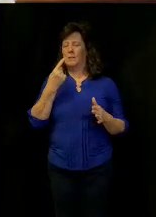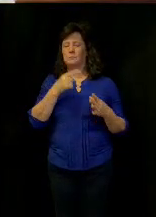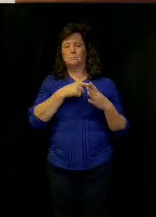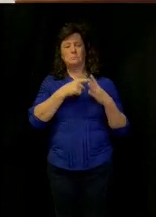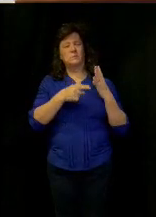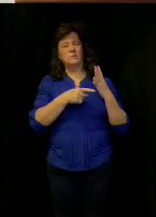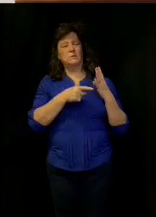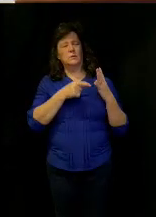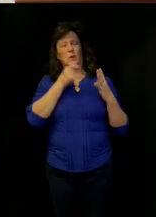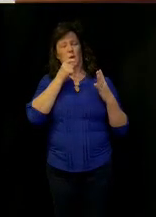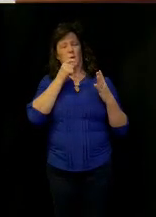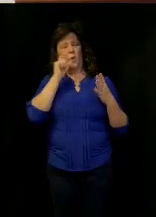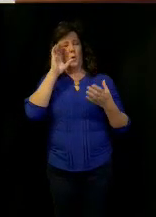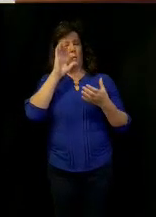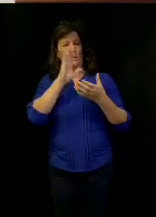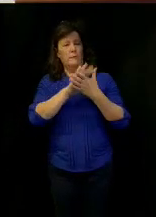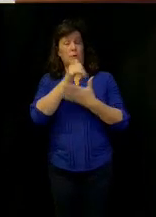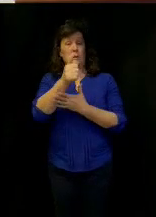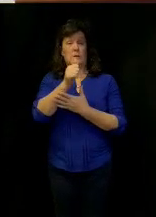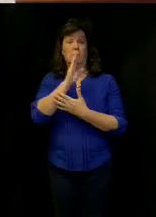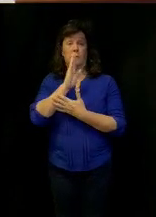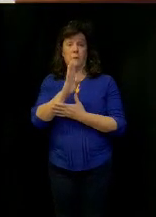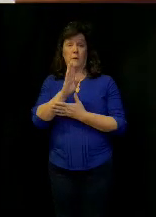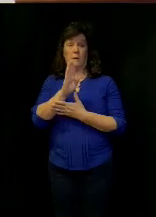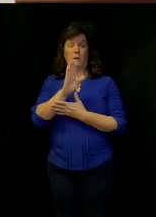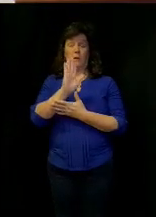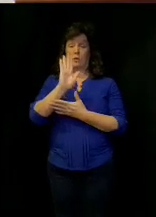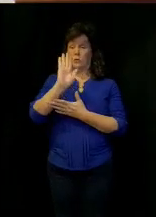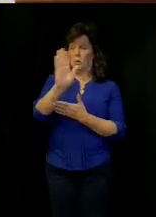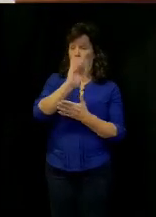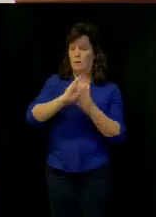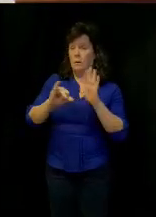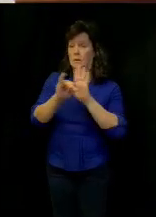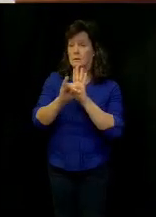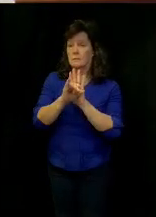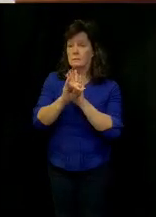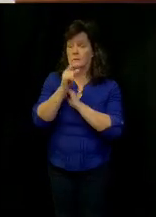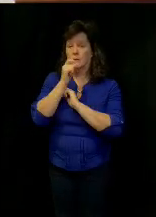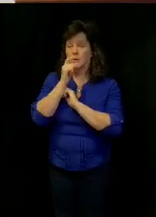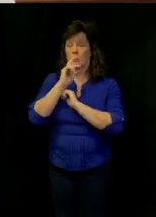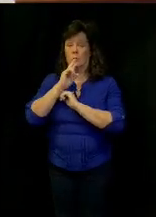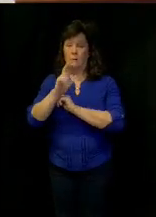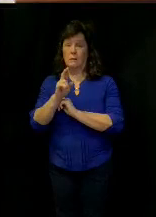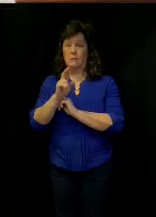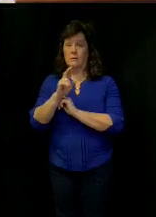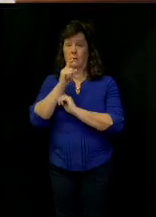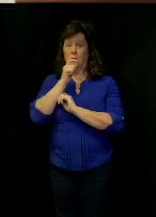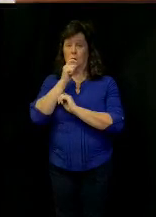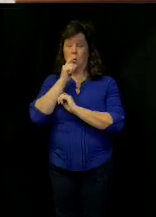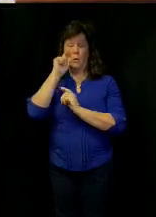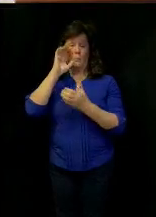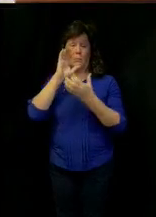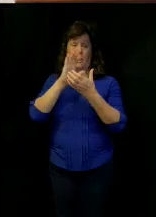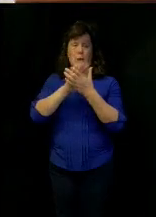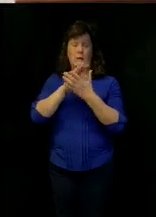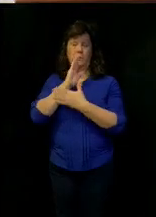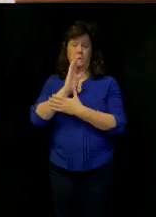are or believe yourself to be is your identity. Who you are and who you believe to